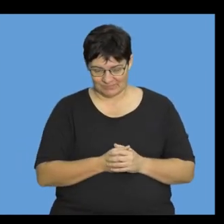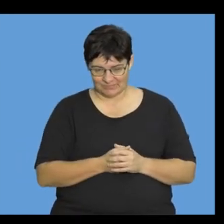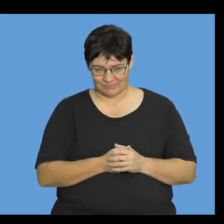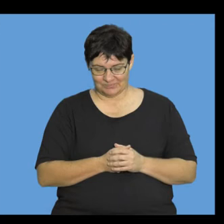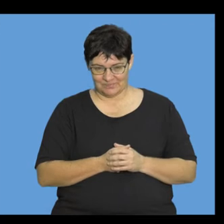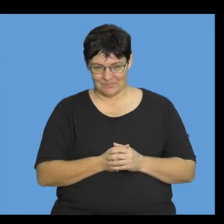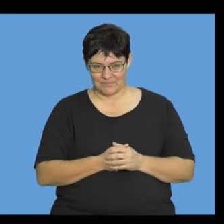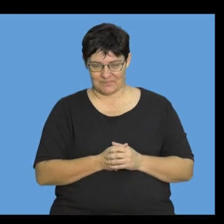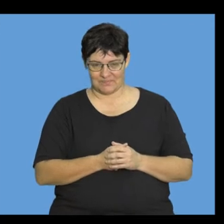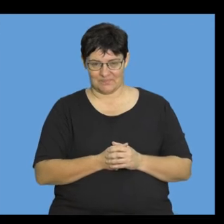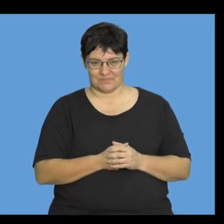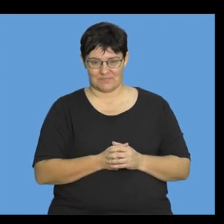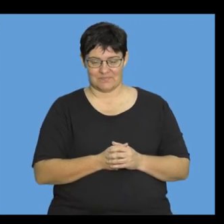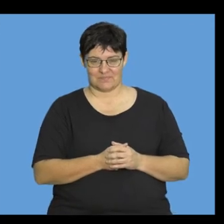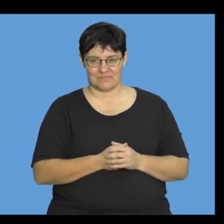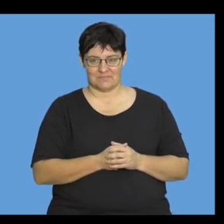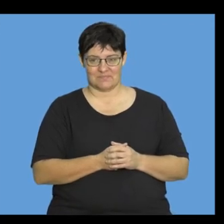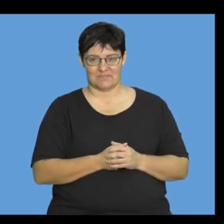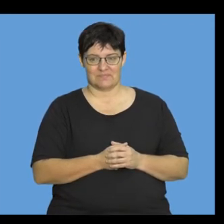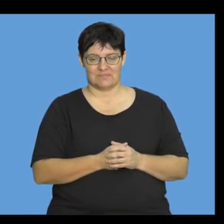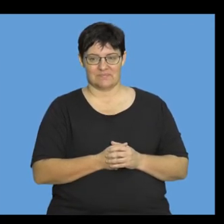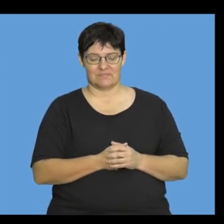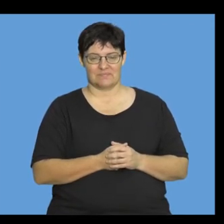and it's going to be so much bigger.